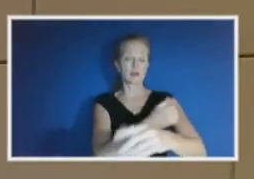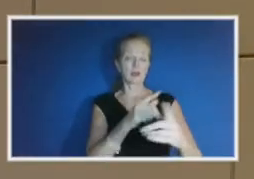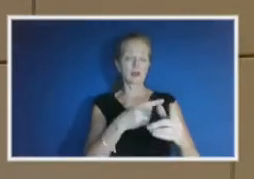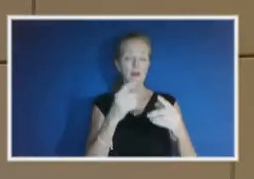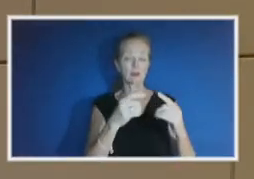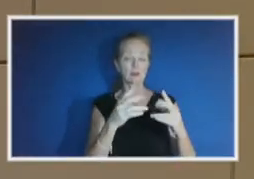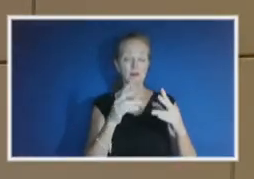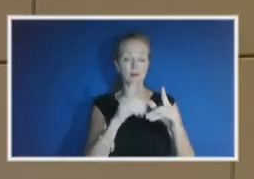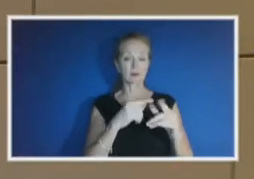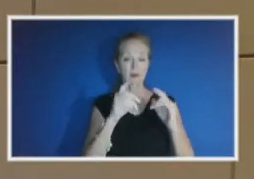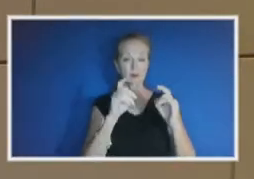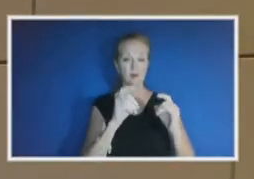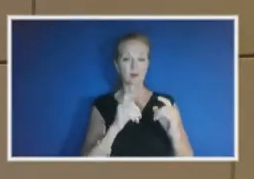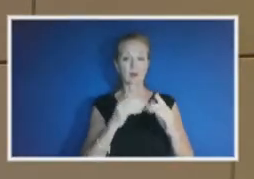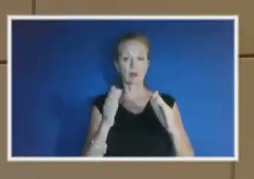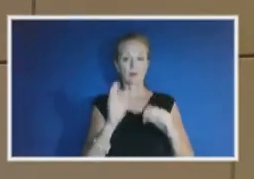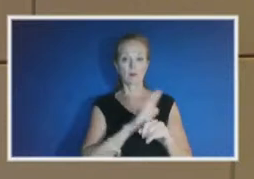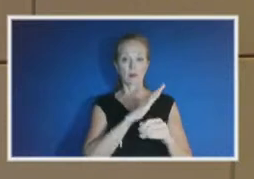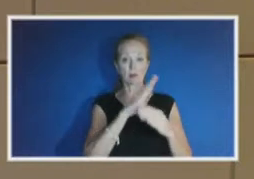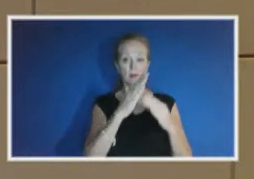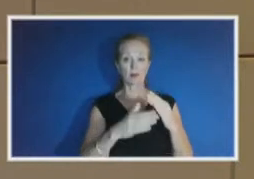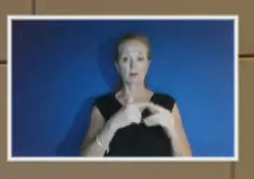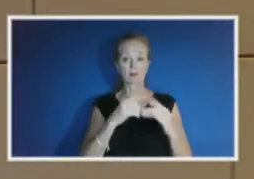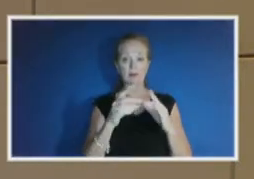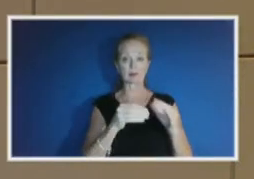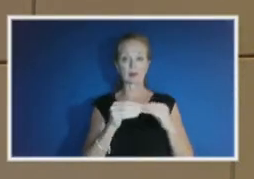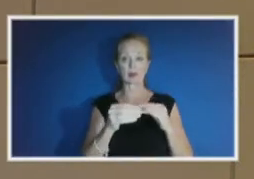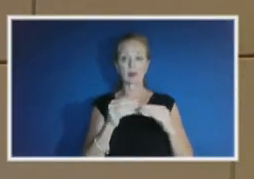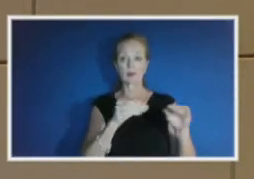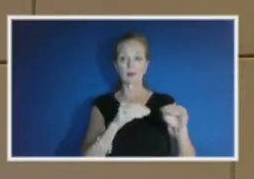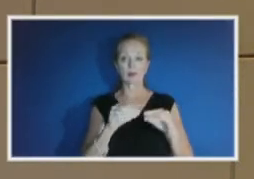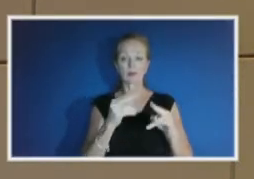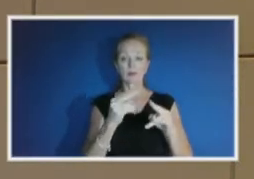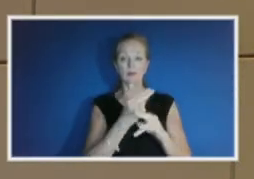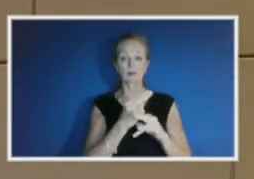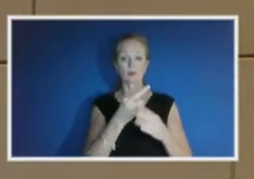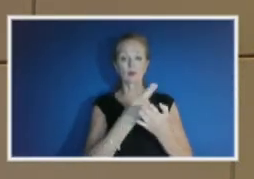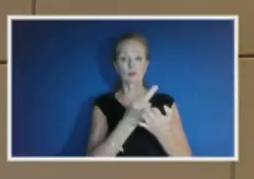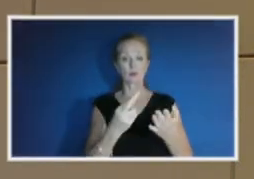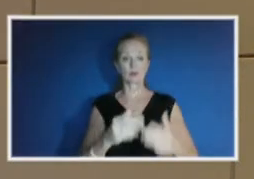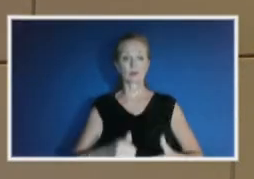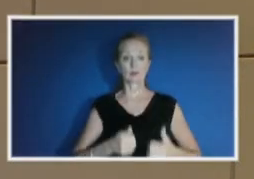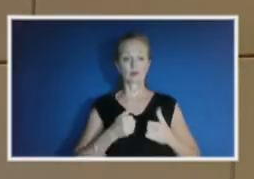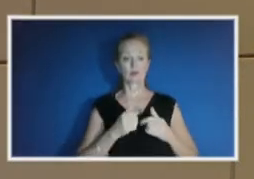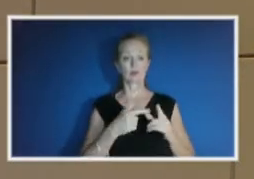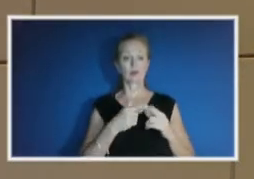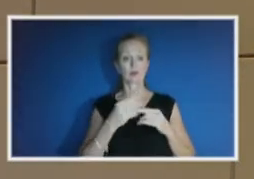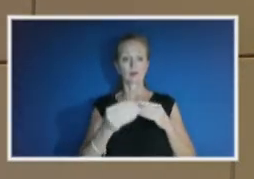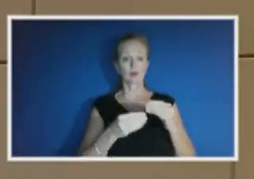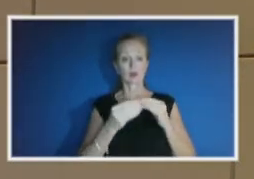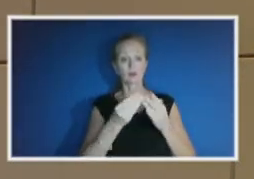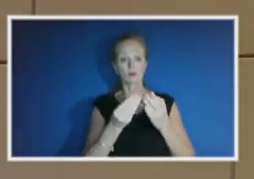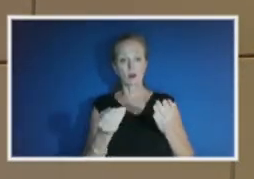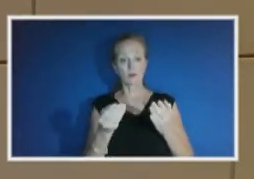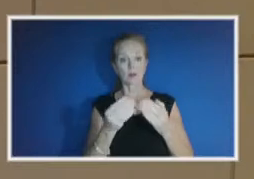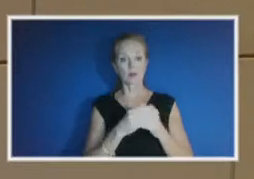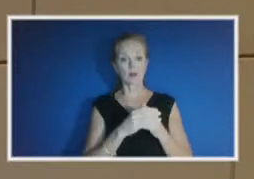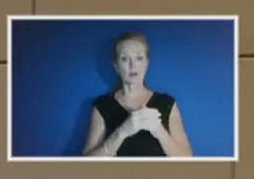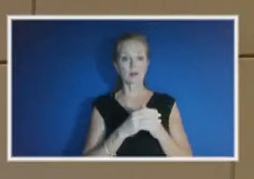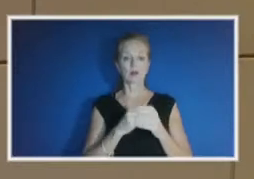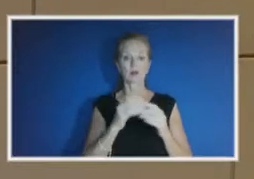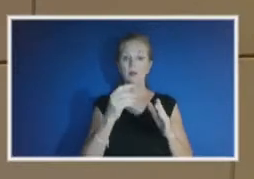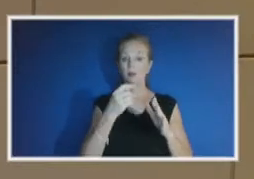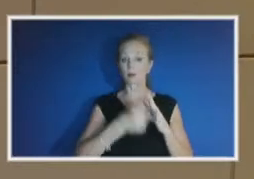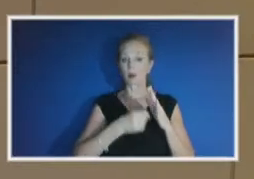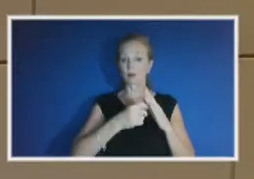the exchange. This is to build a mixed-use residential development and to trade properties at the price or